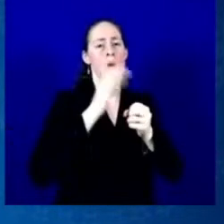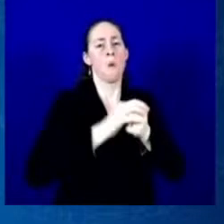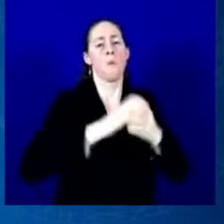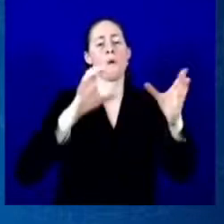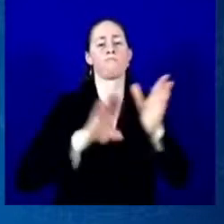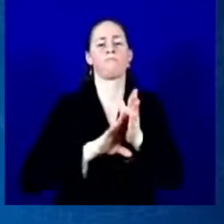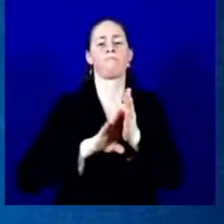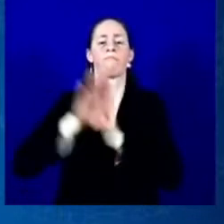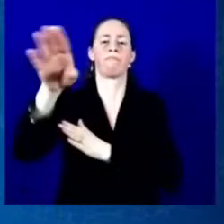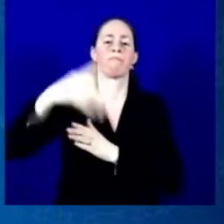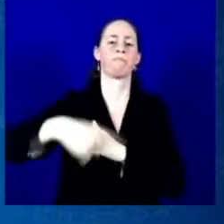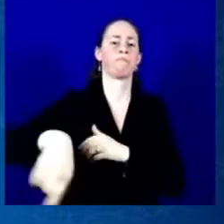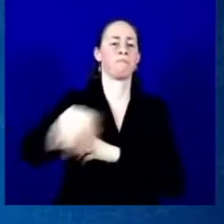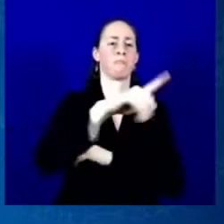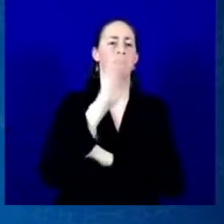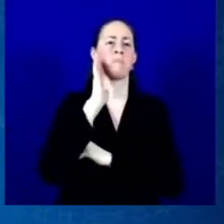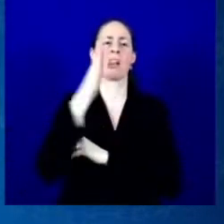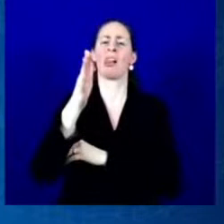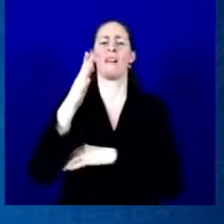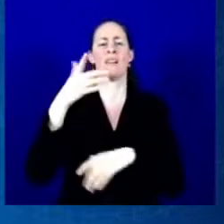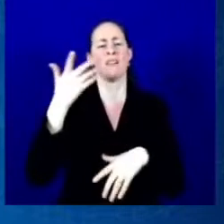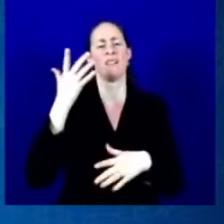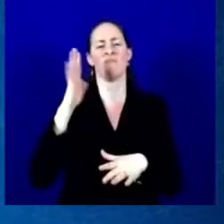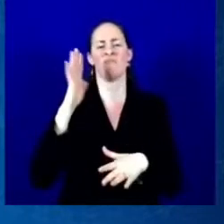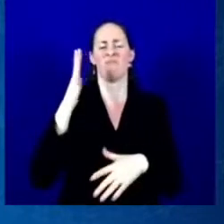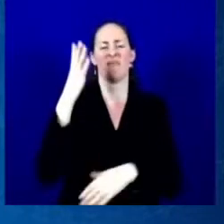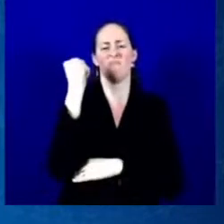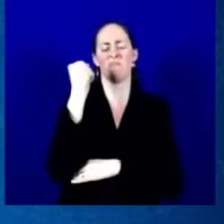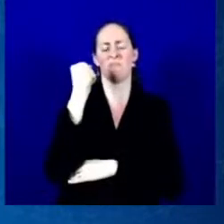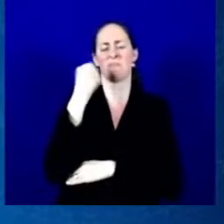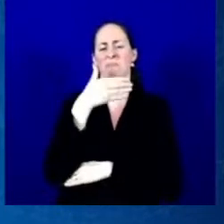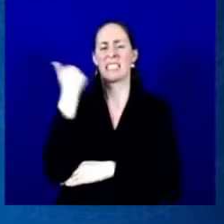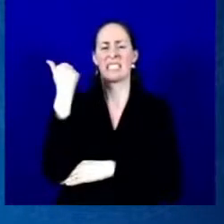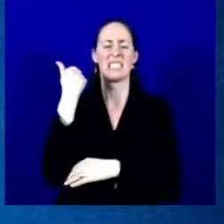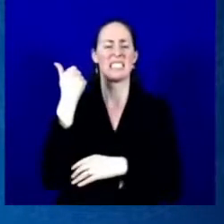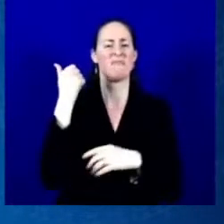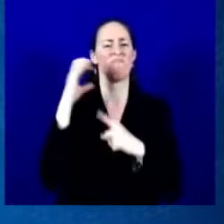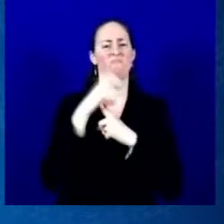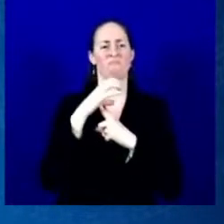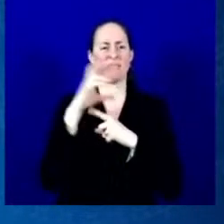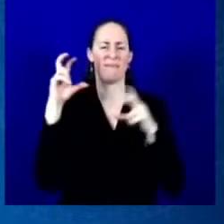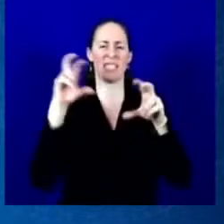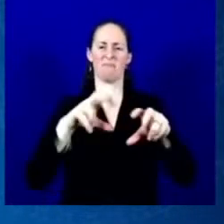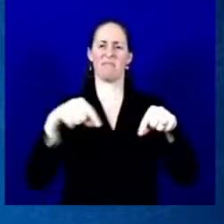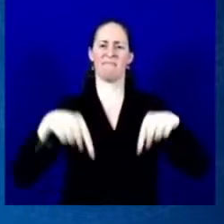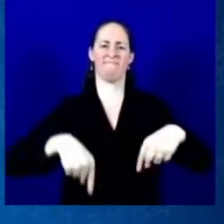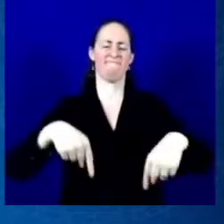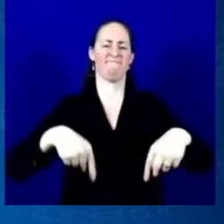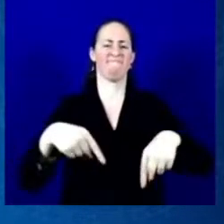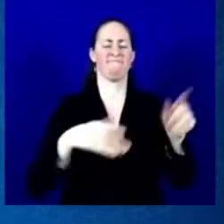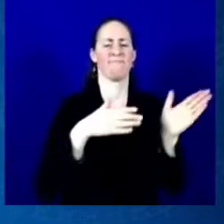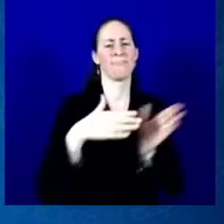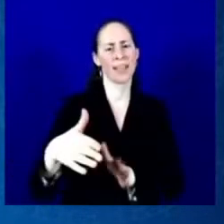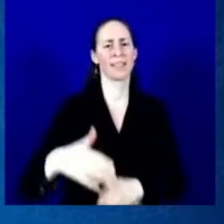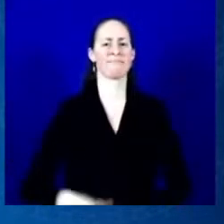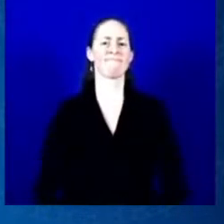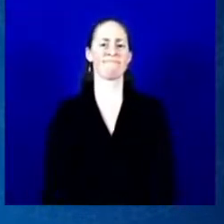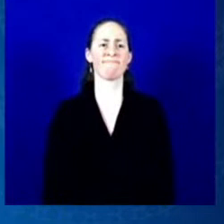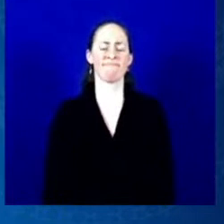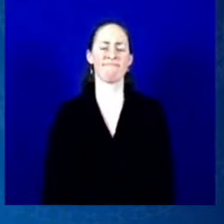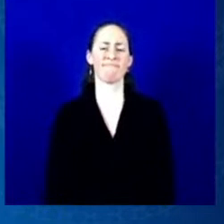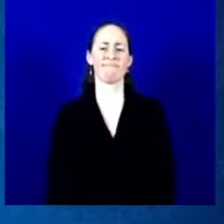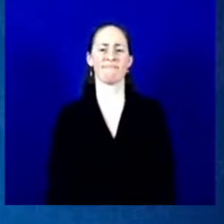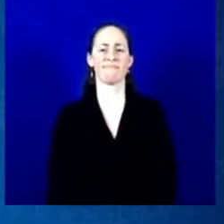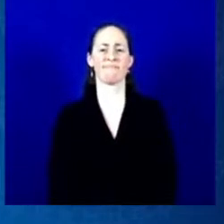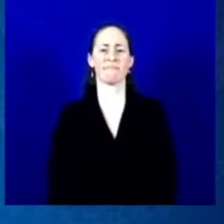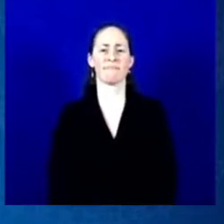nation. I've often said our greatest strength is the power of our example, not just the example